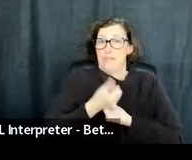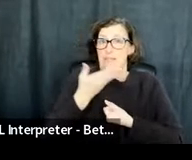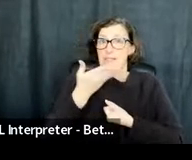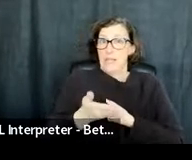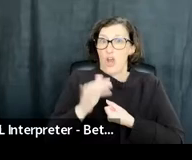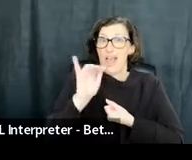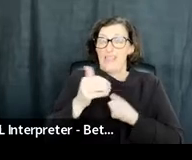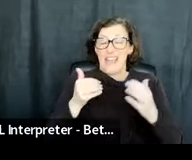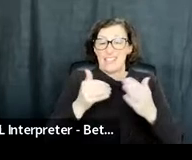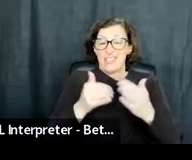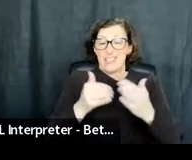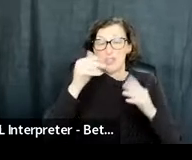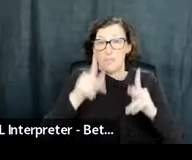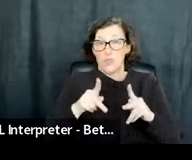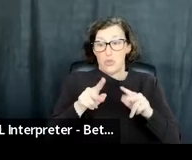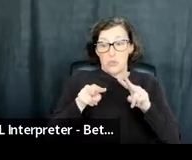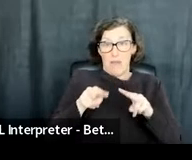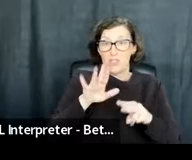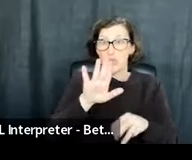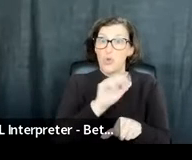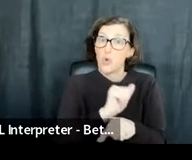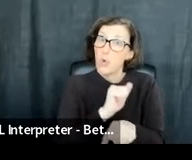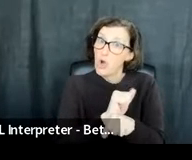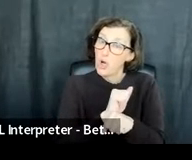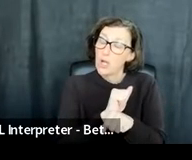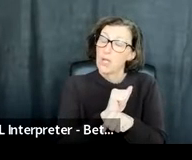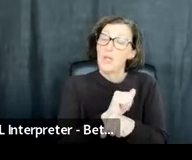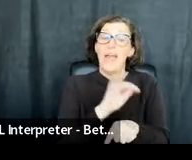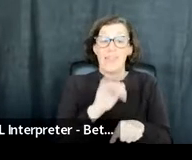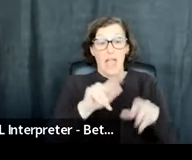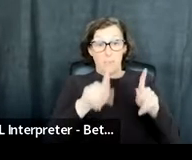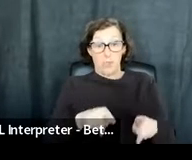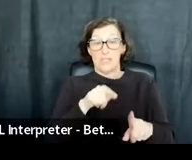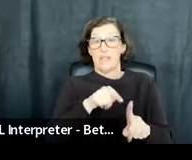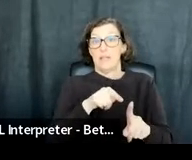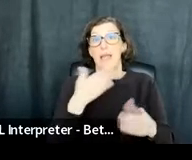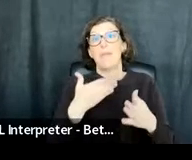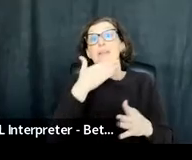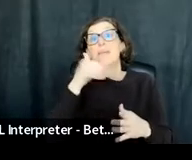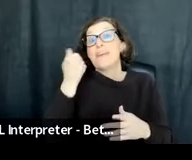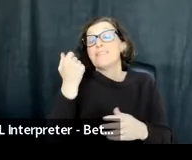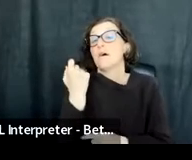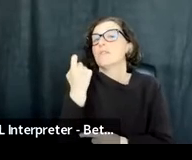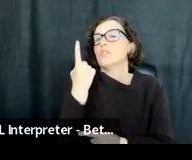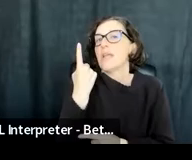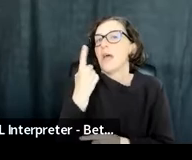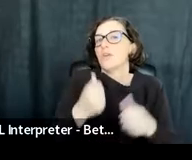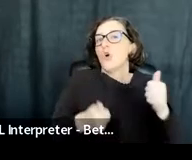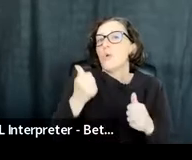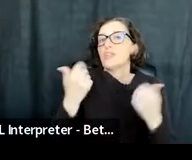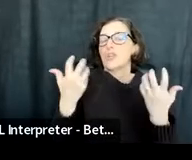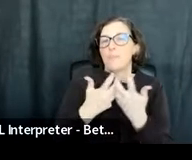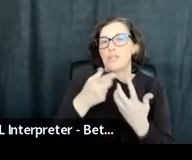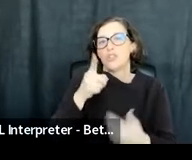who's monitoring your work. And that person is often the best person to understand maybe what kind of accommodation they might